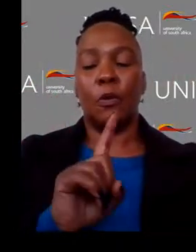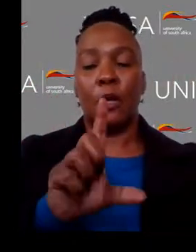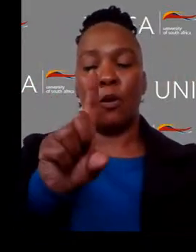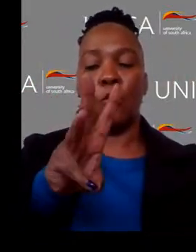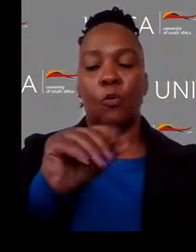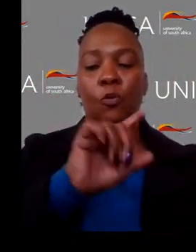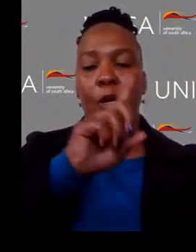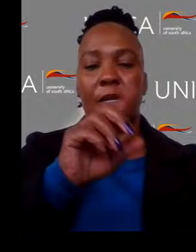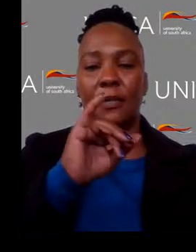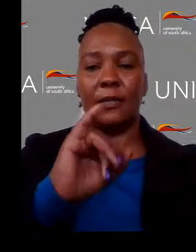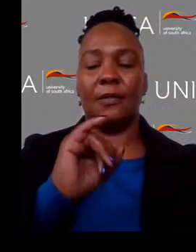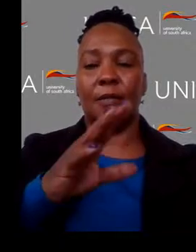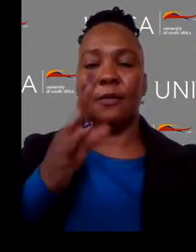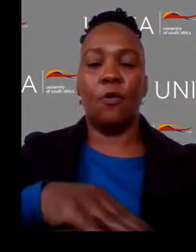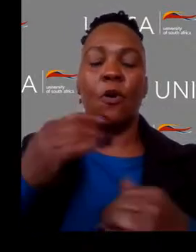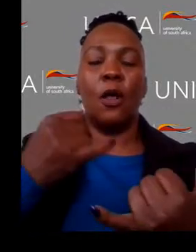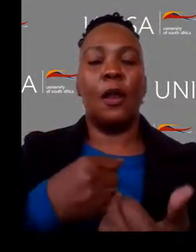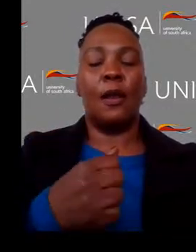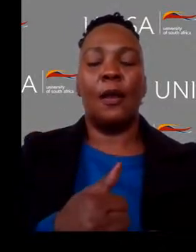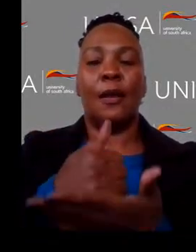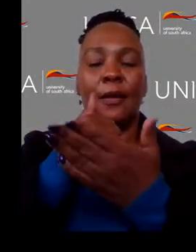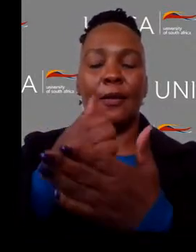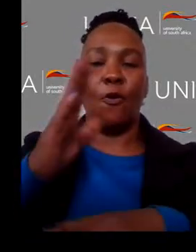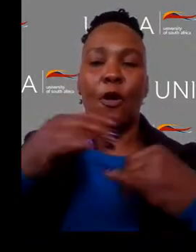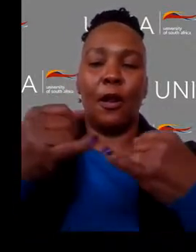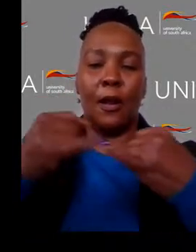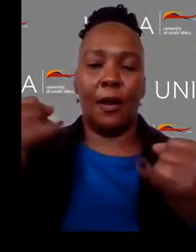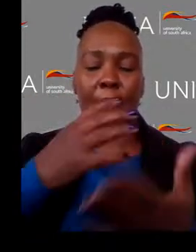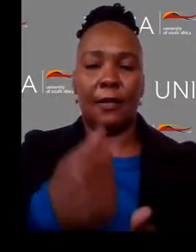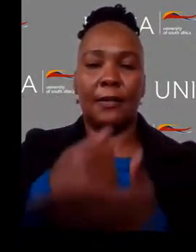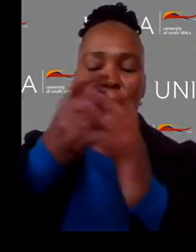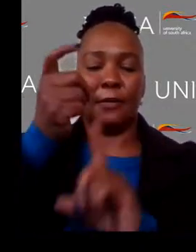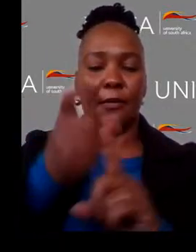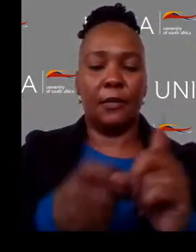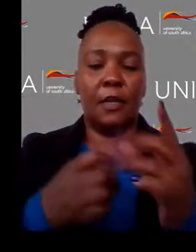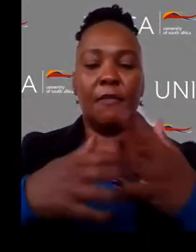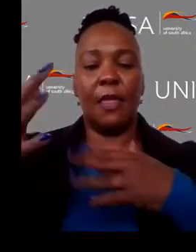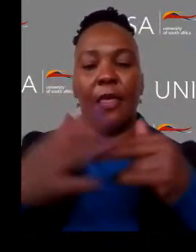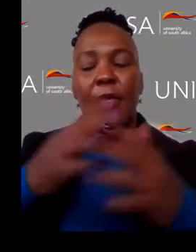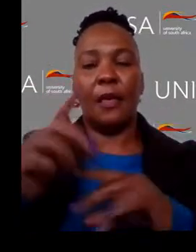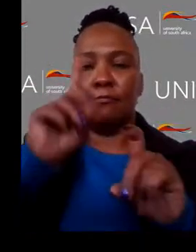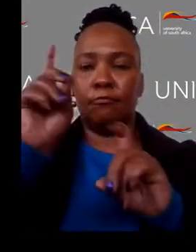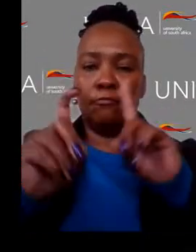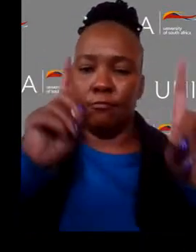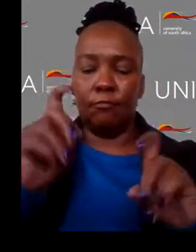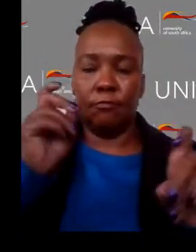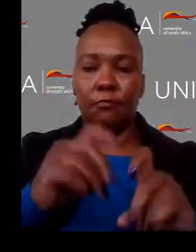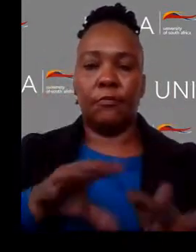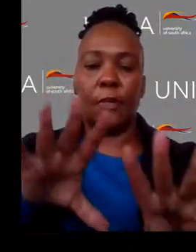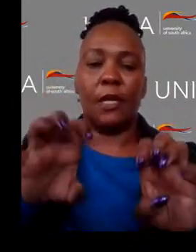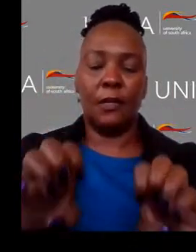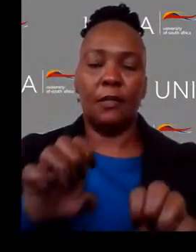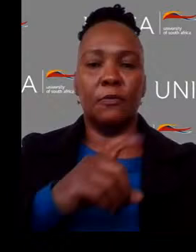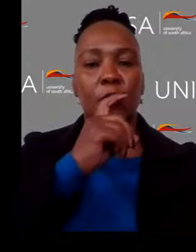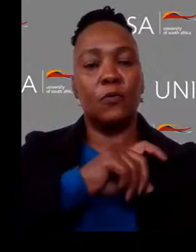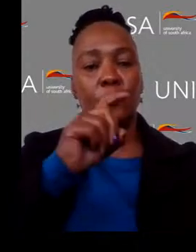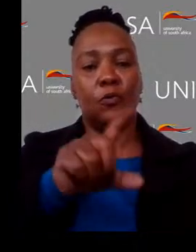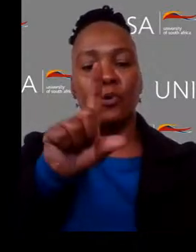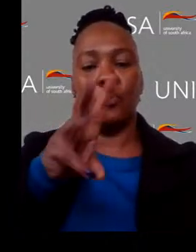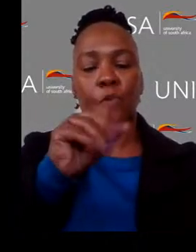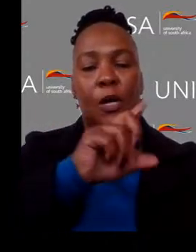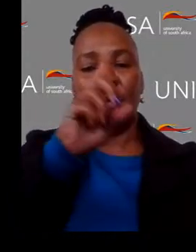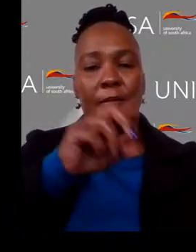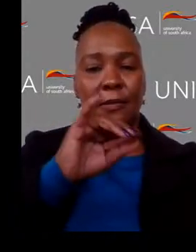the online assistant. So for any questions relating to the exams, you can make use of the online